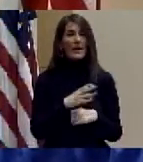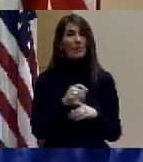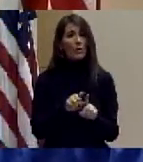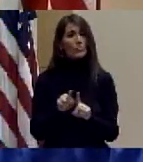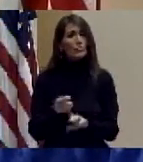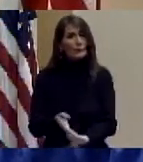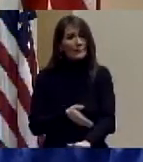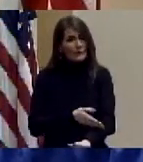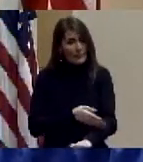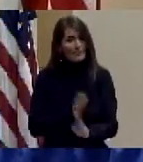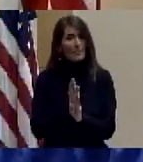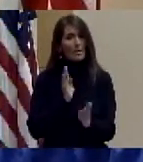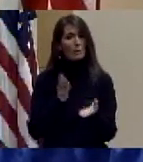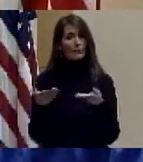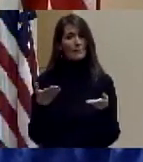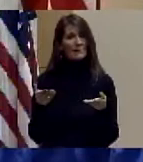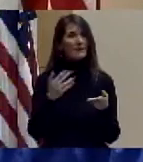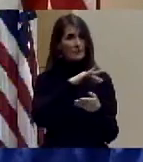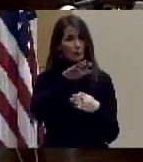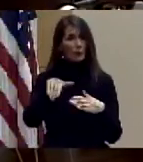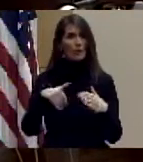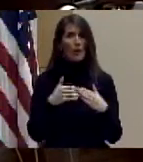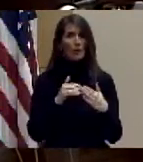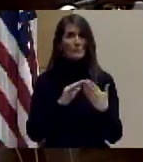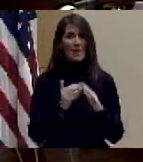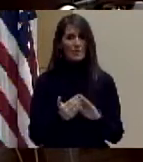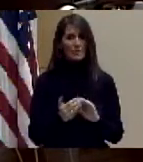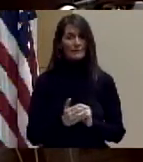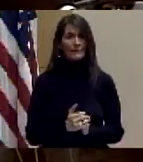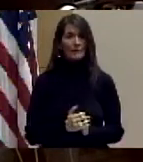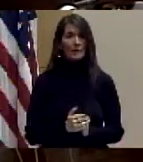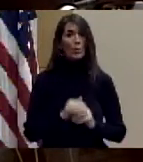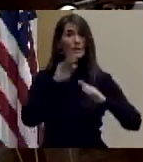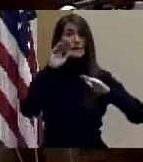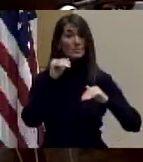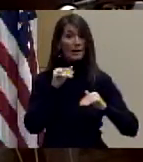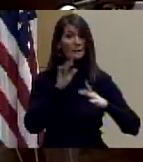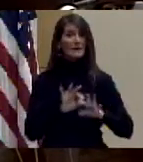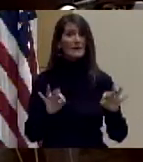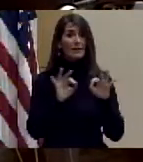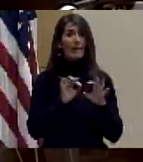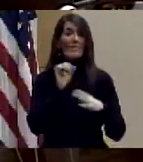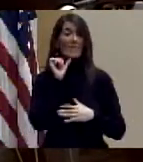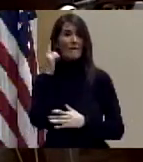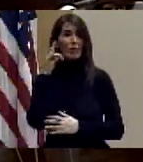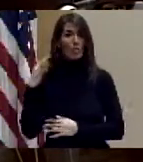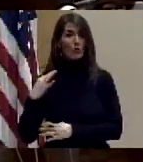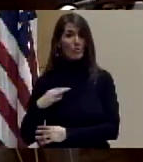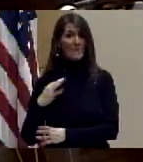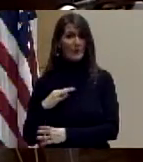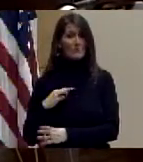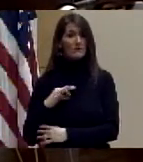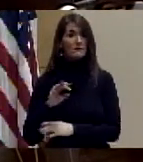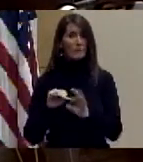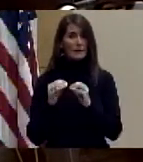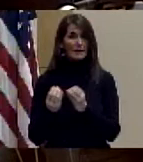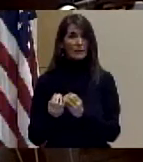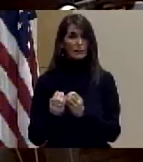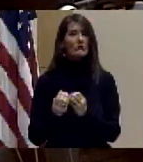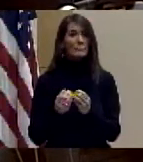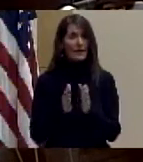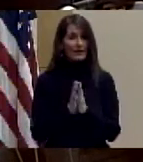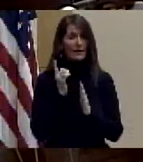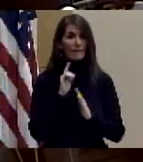enhance bus service throughout Brighton. We will expect significant not-for-profit entities seeking incentive